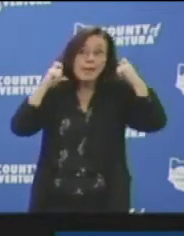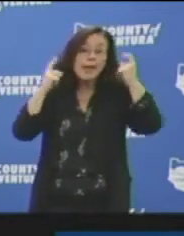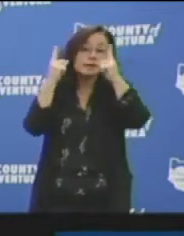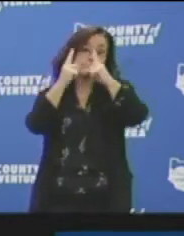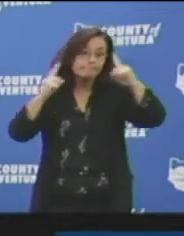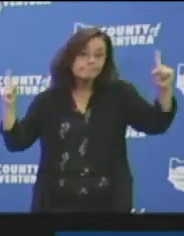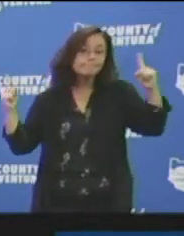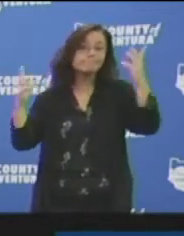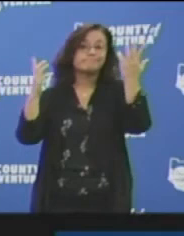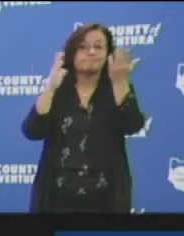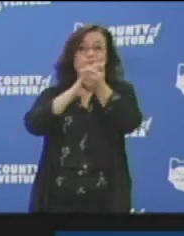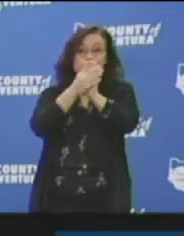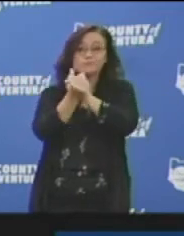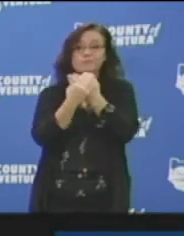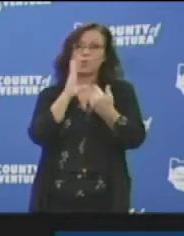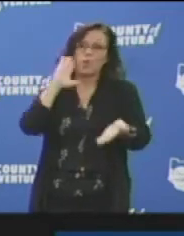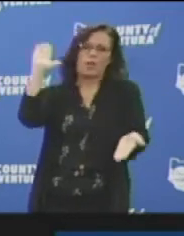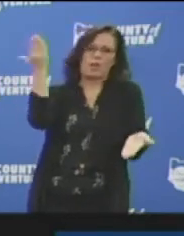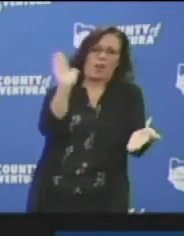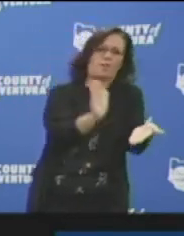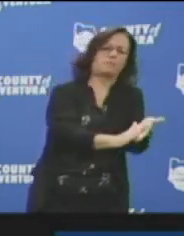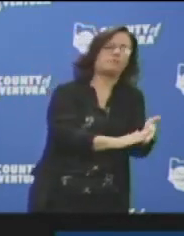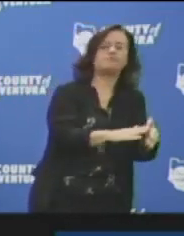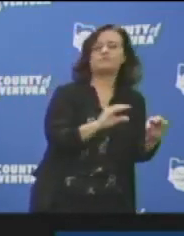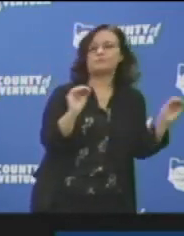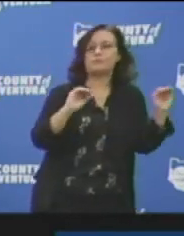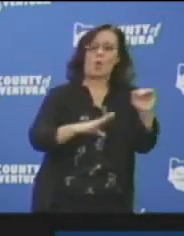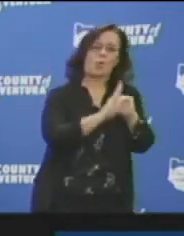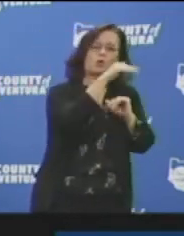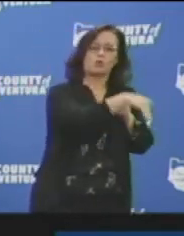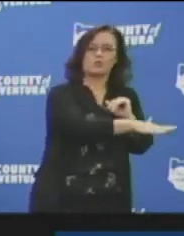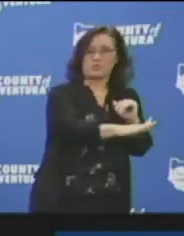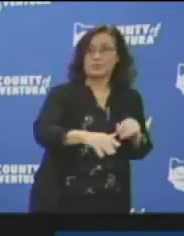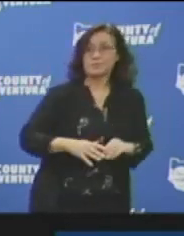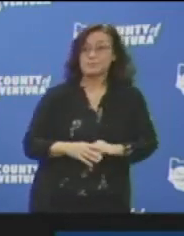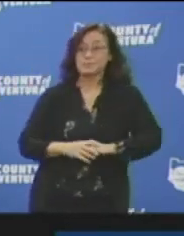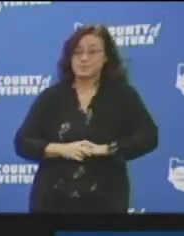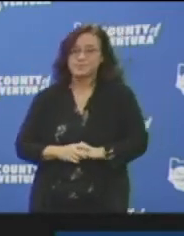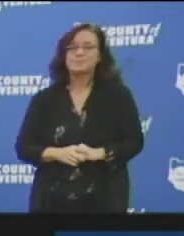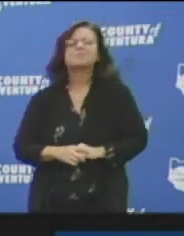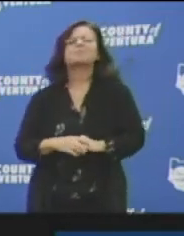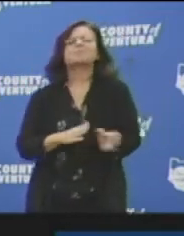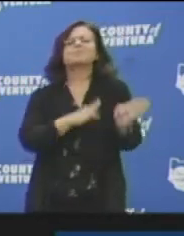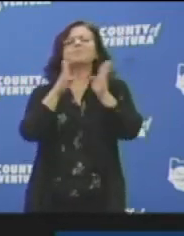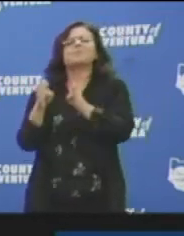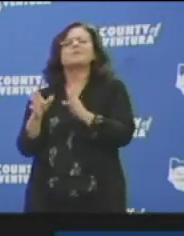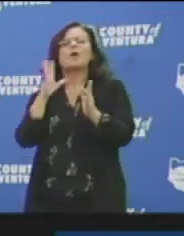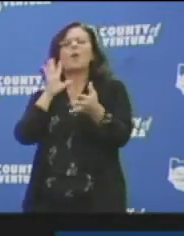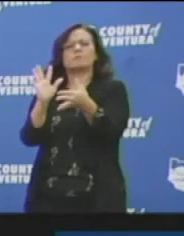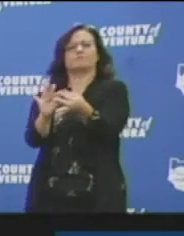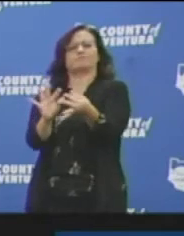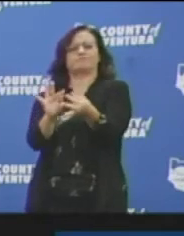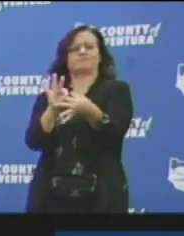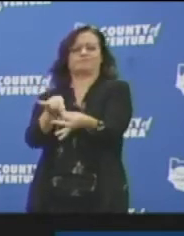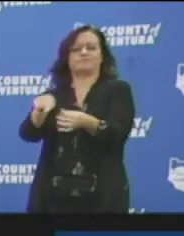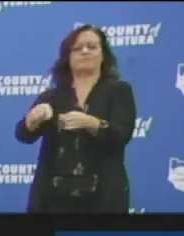So let me explore a little bit vaccine that we do have. First of